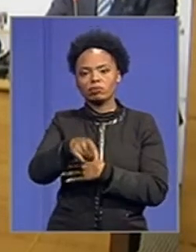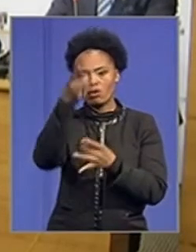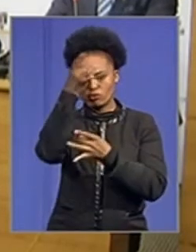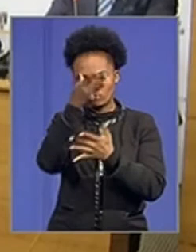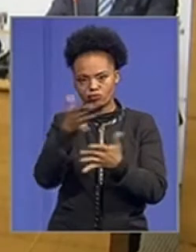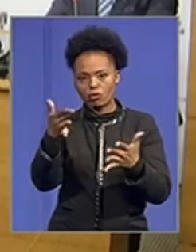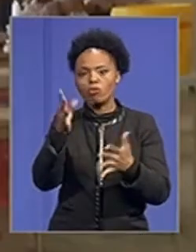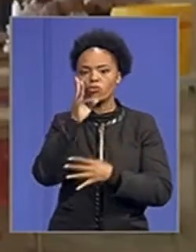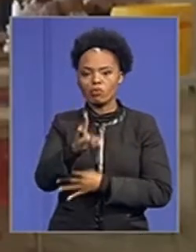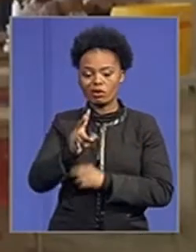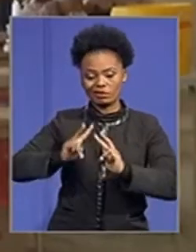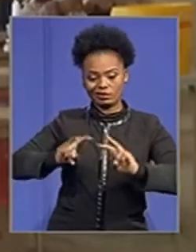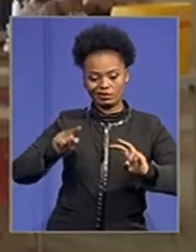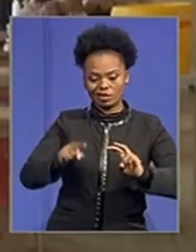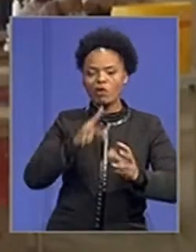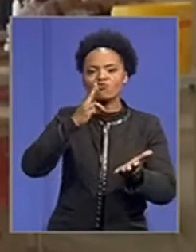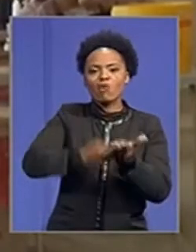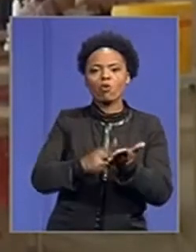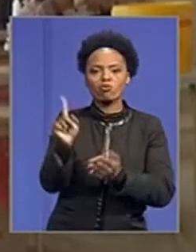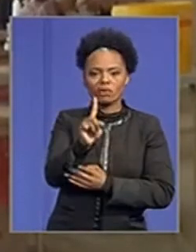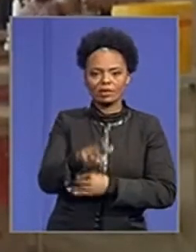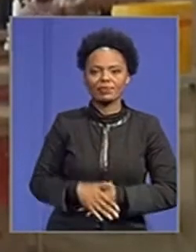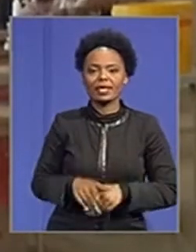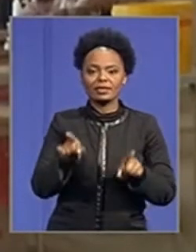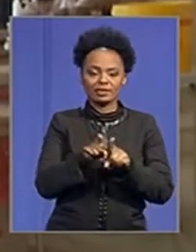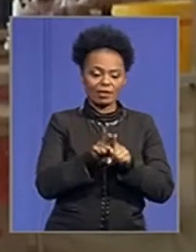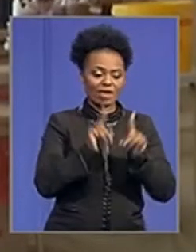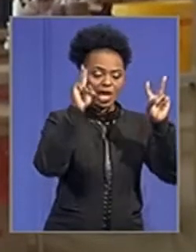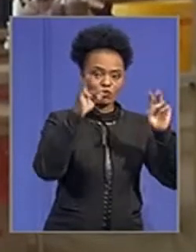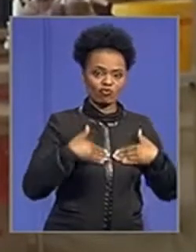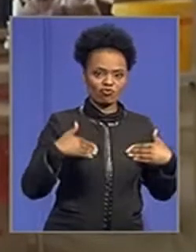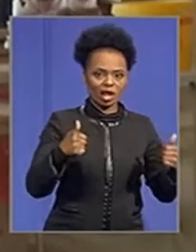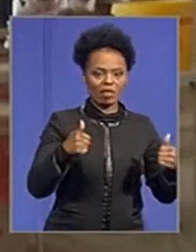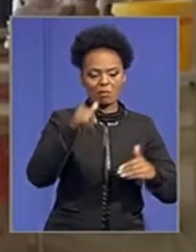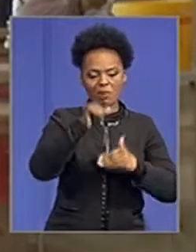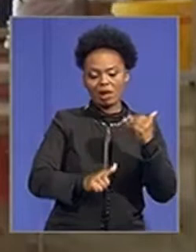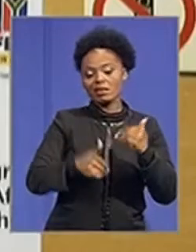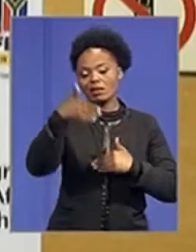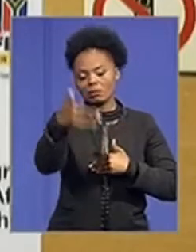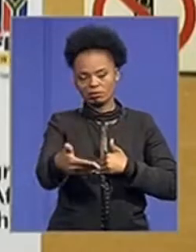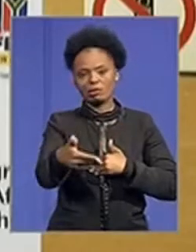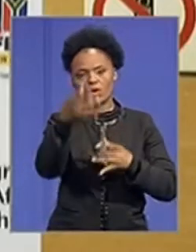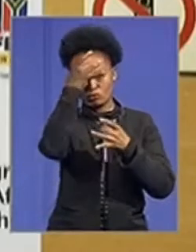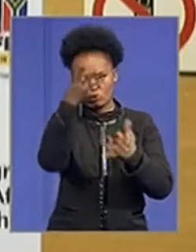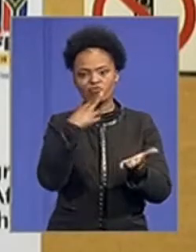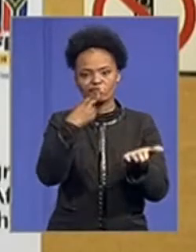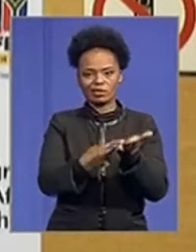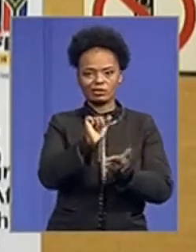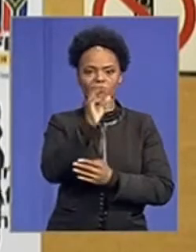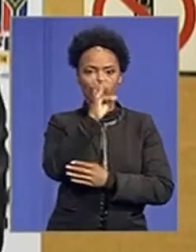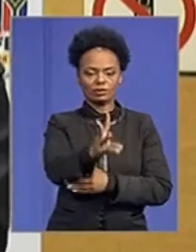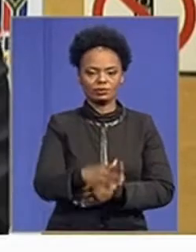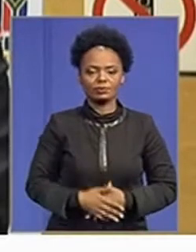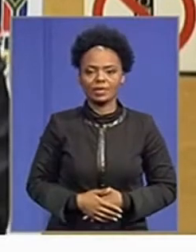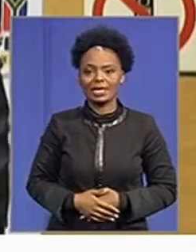ile diphuputso tse mabapi le lefapha la bophelo tsona di tla phethelwa mafelong a kgwedi e tlang. We are at the stage where we can really